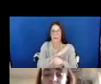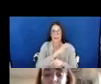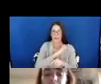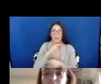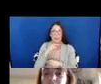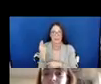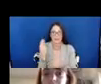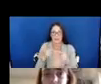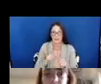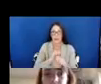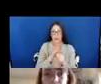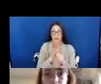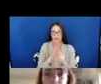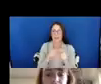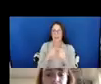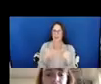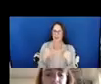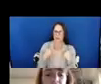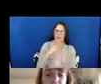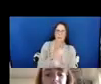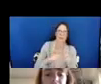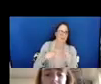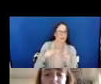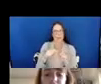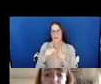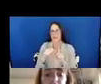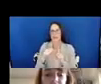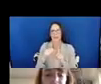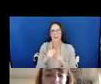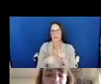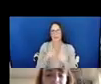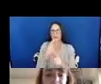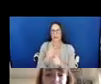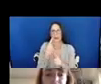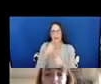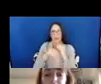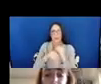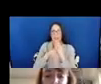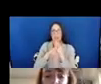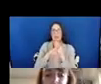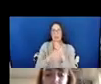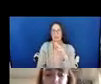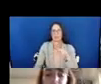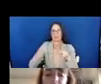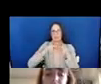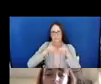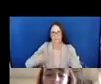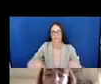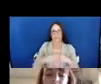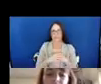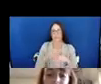a pandemic, and we get conditions ripe for telemedicine's explosion. In principle, at least,